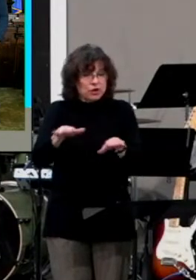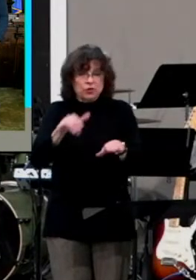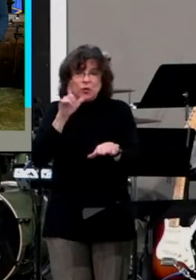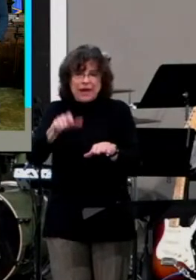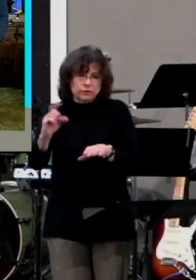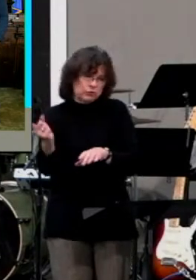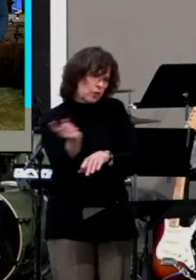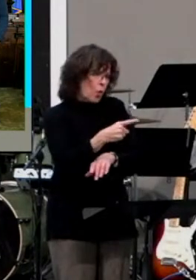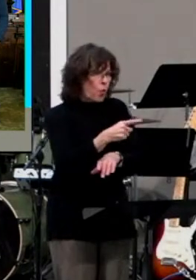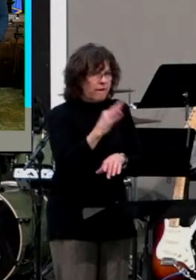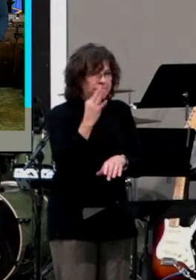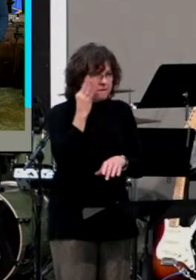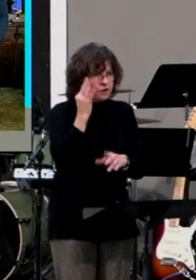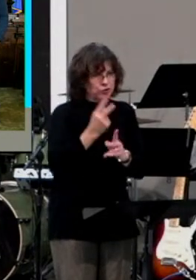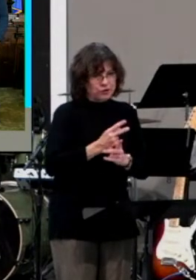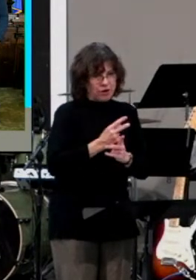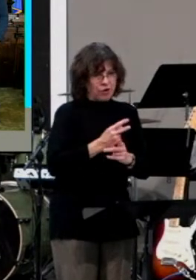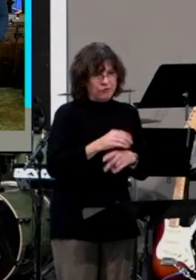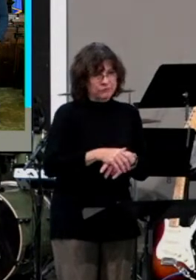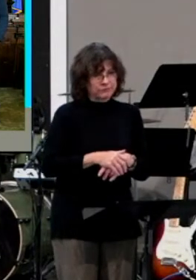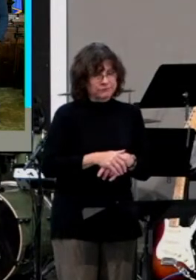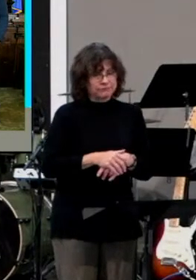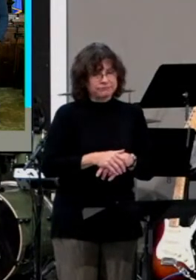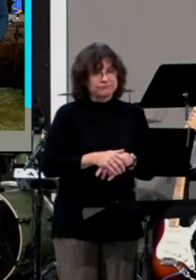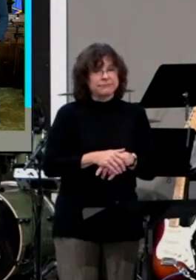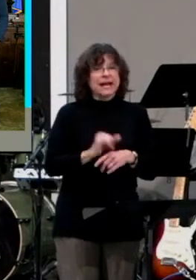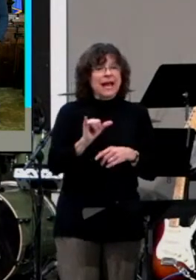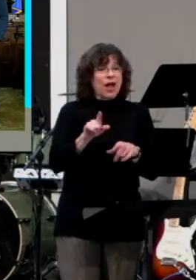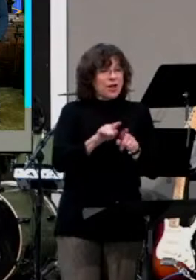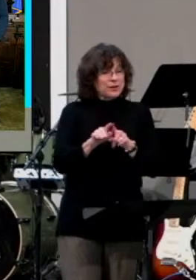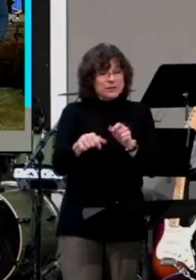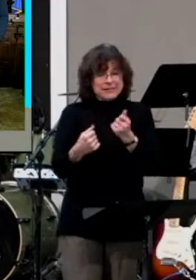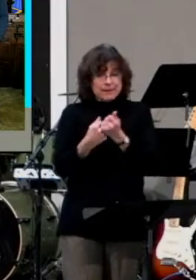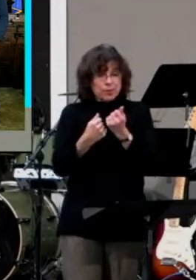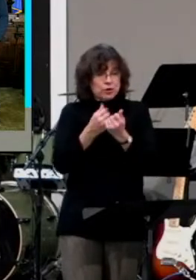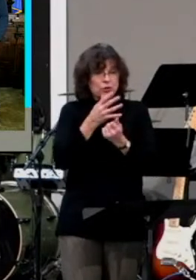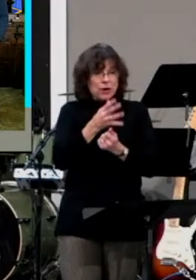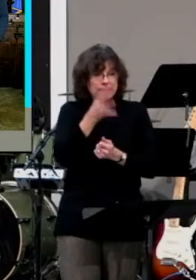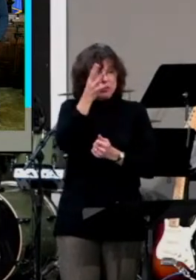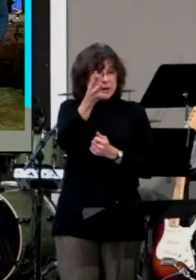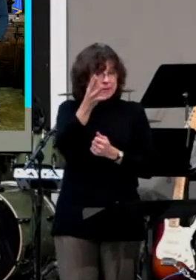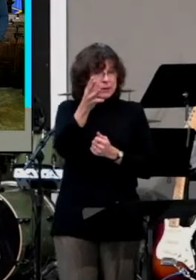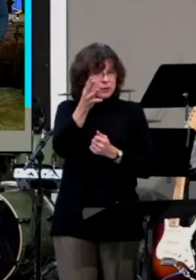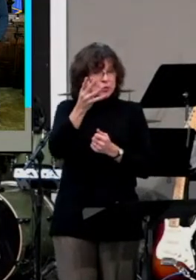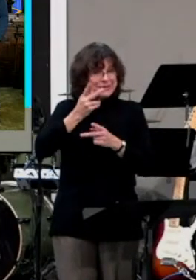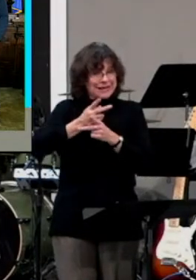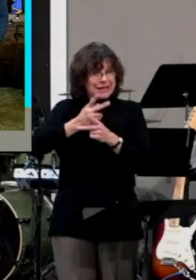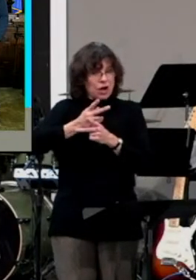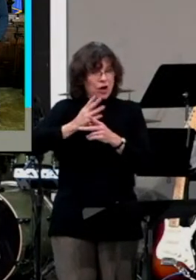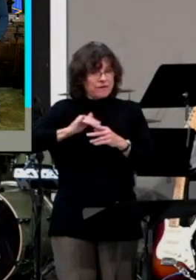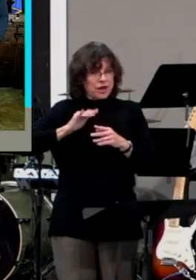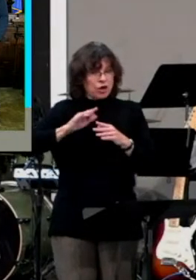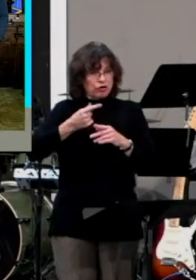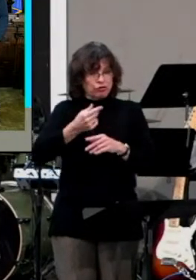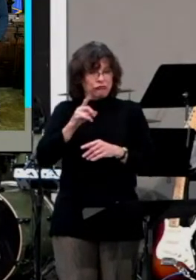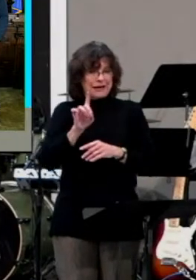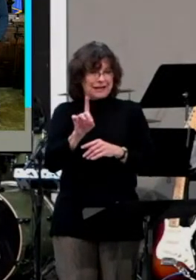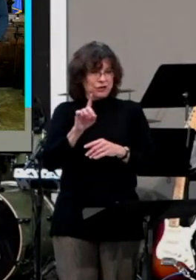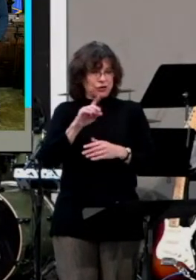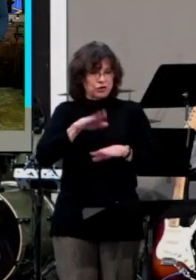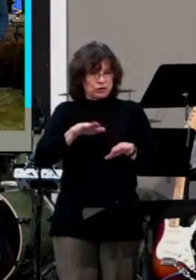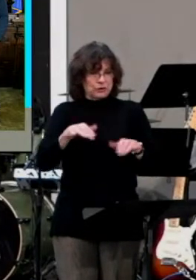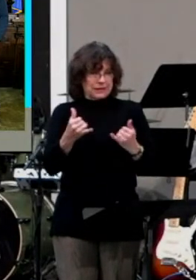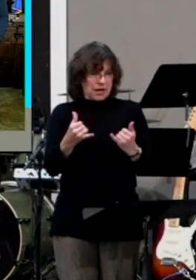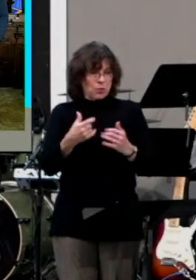care. And it also is supporting grandmas and grandpas who are now taking care of their grandchildren or foster and adoptive